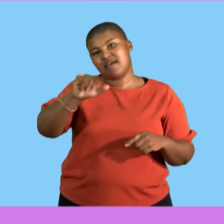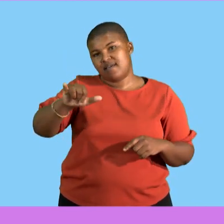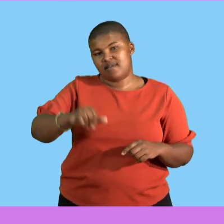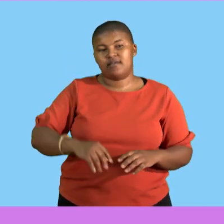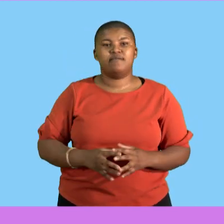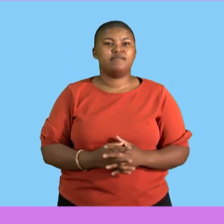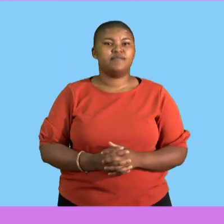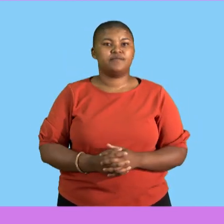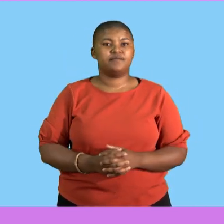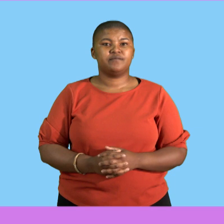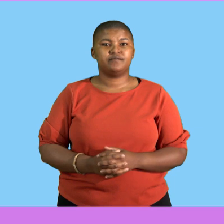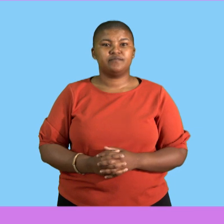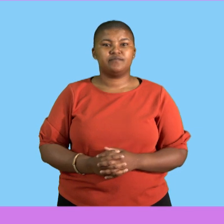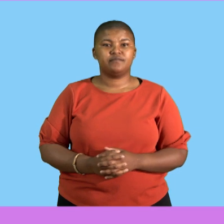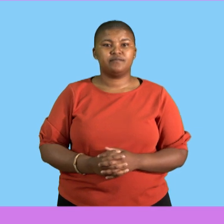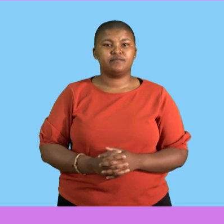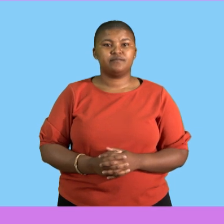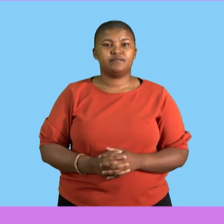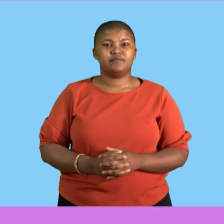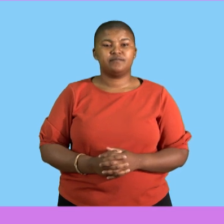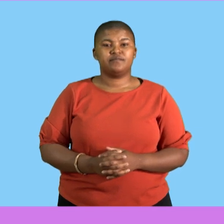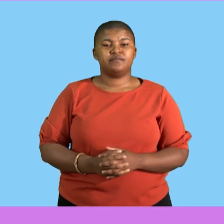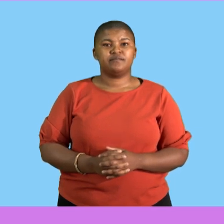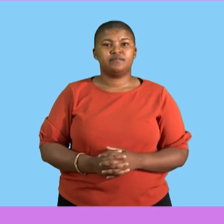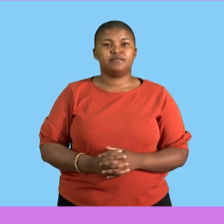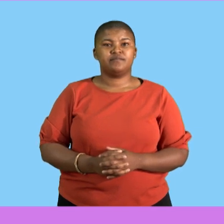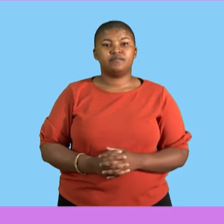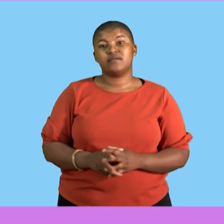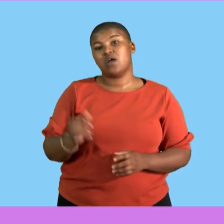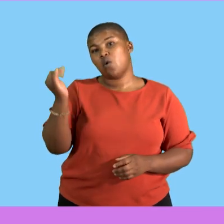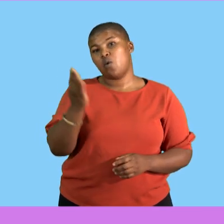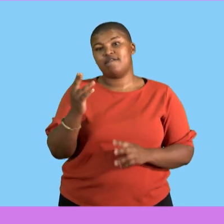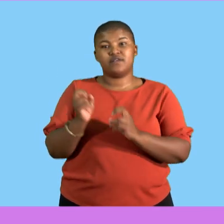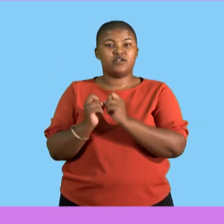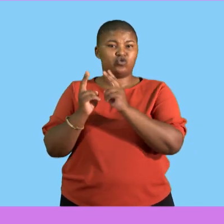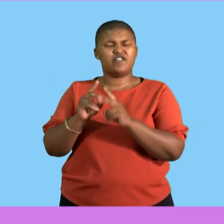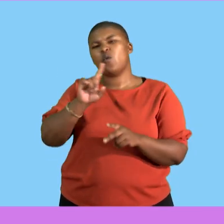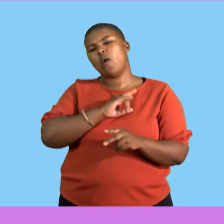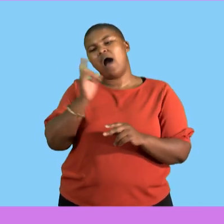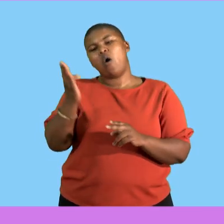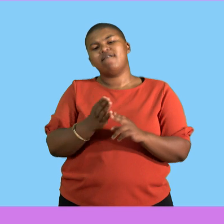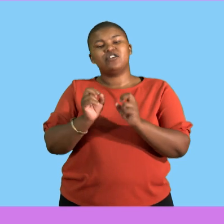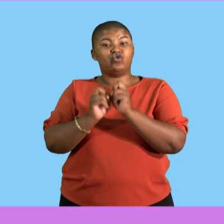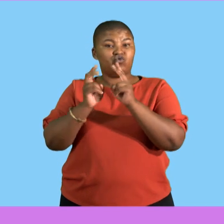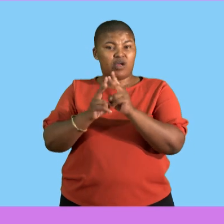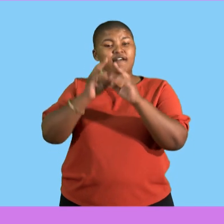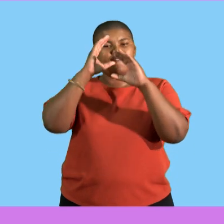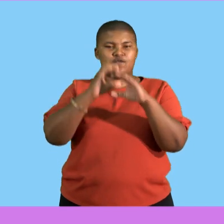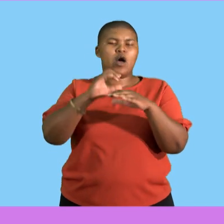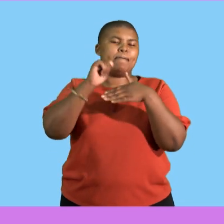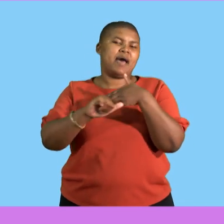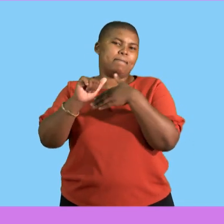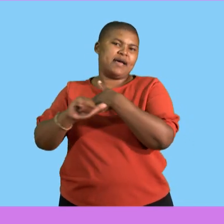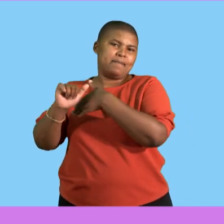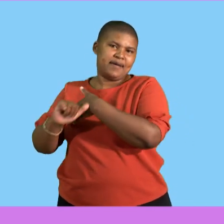and that is going to be 4.2% over 12. Why over 12?